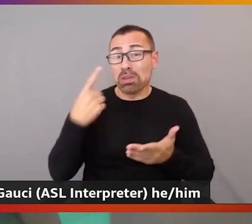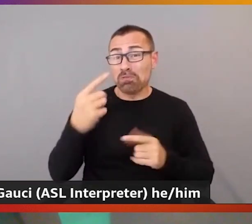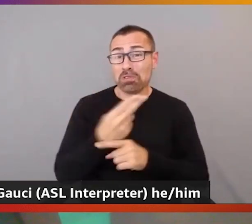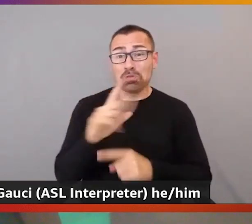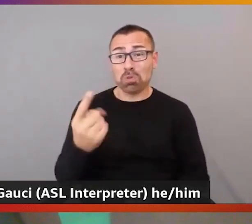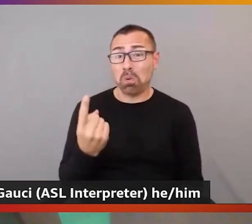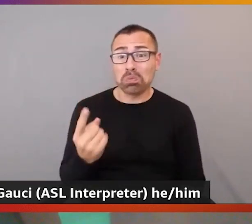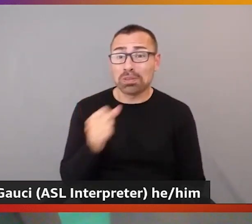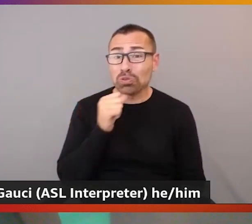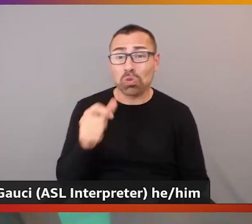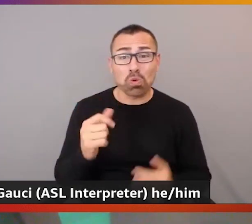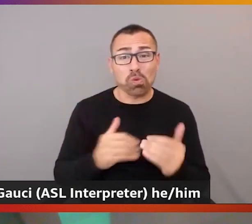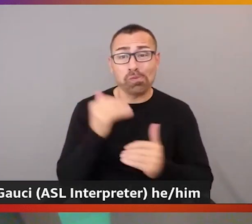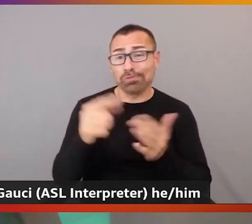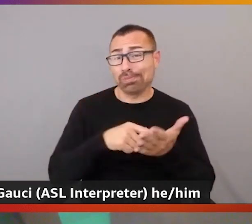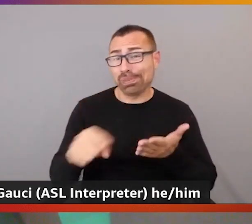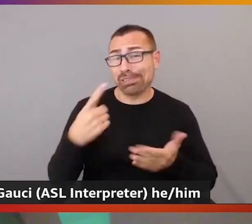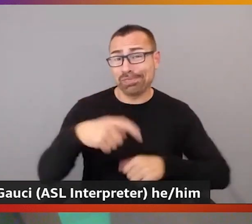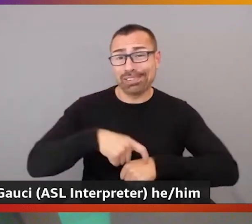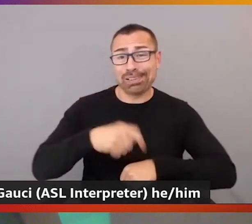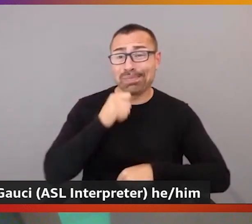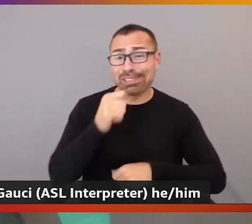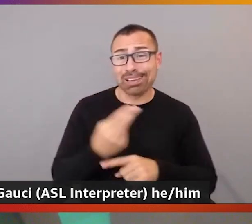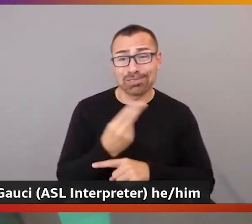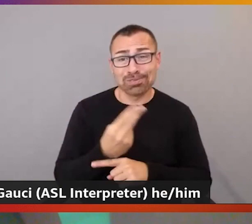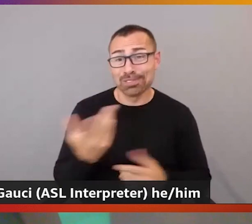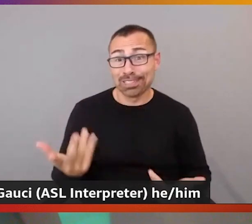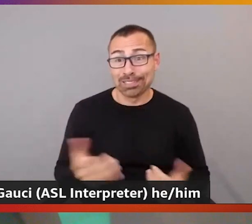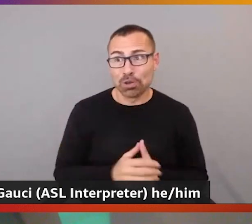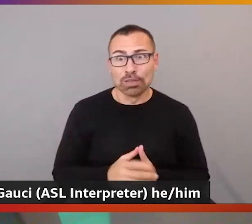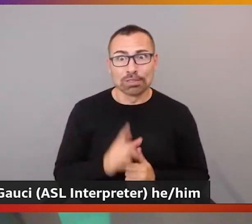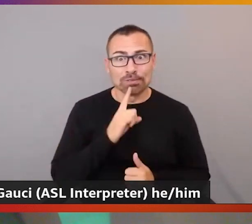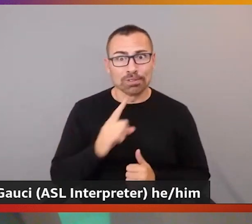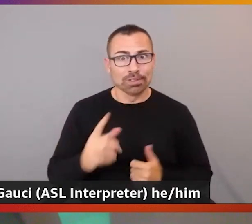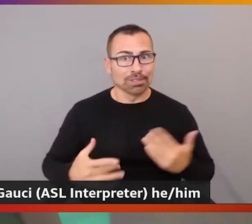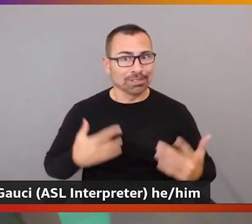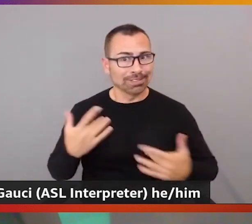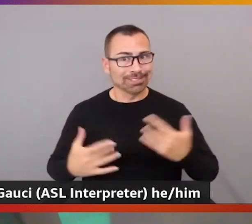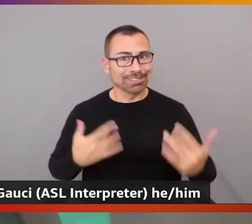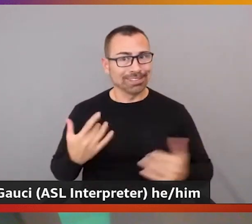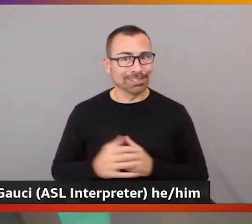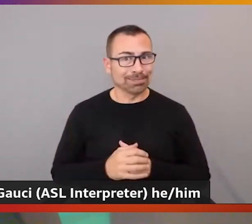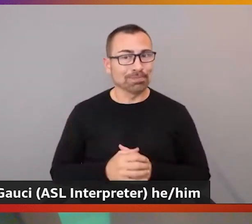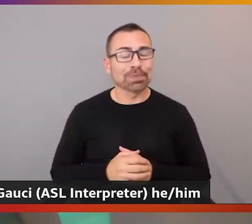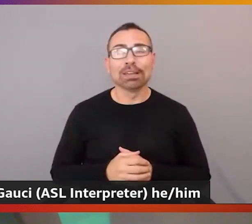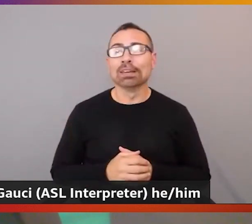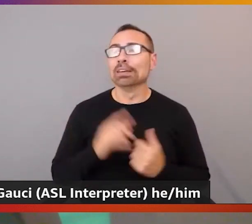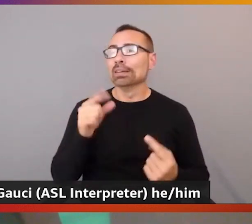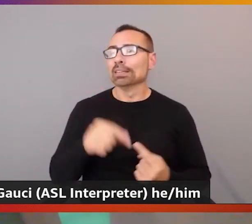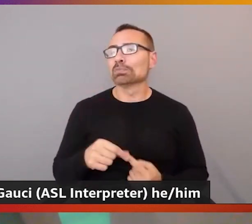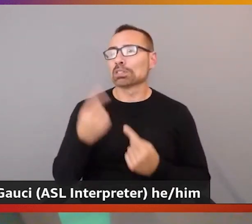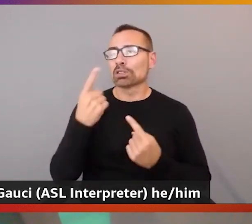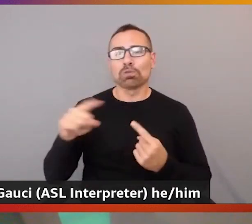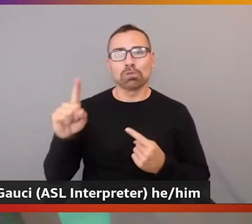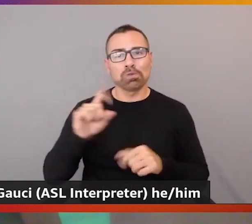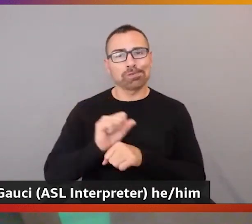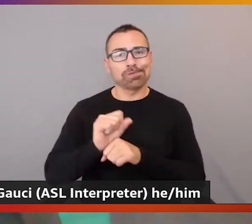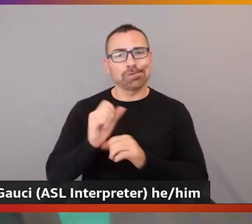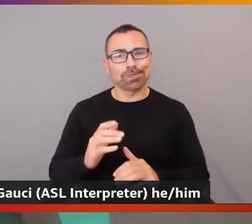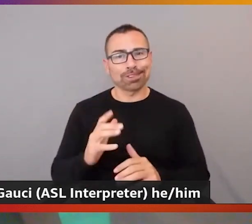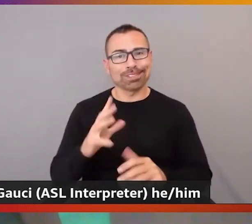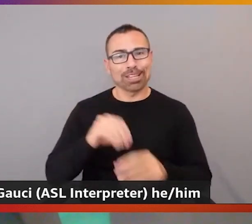overpay for the time that you aren't using. So which is why it's like super exciting, especially for workloads, like I said, machine learning